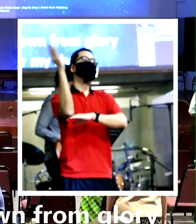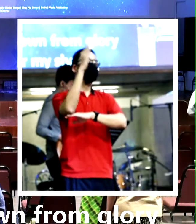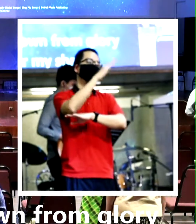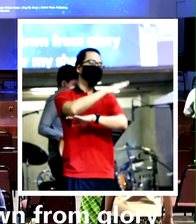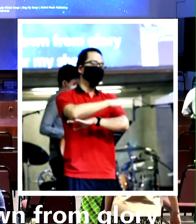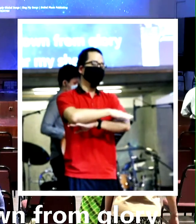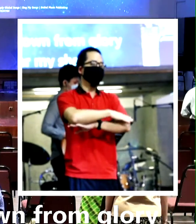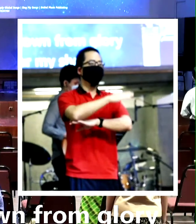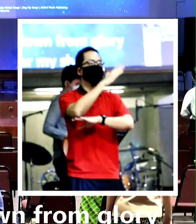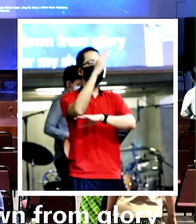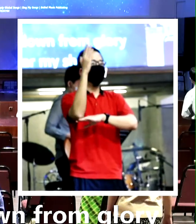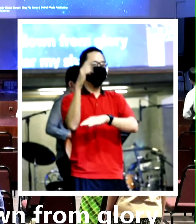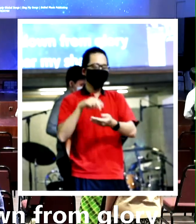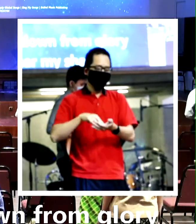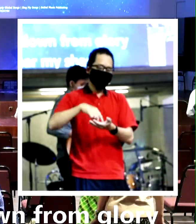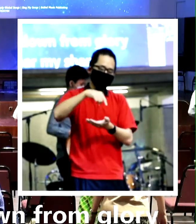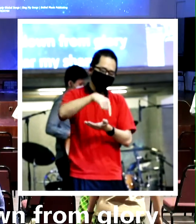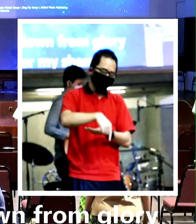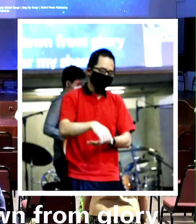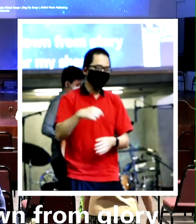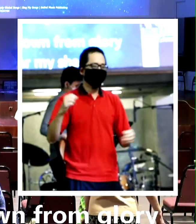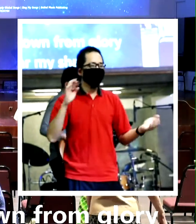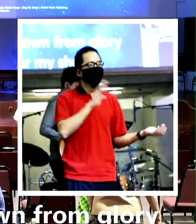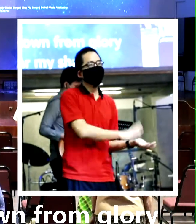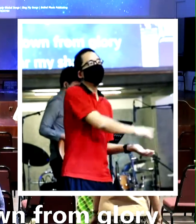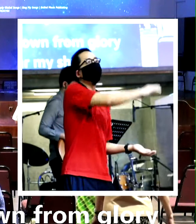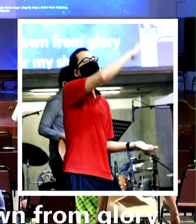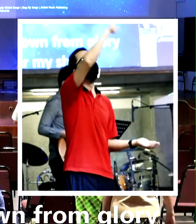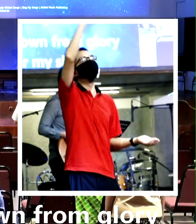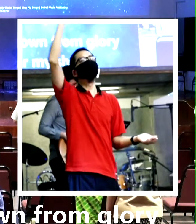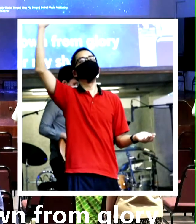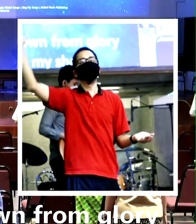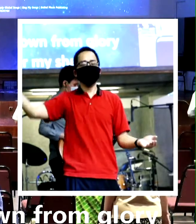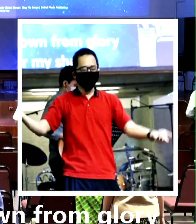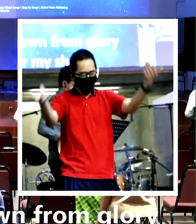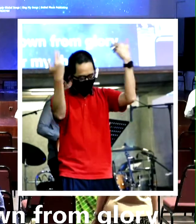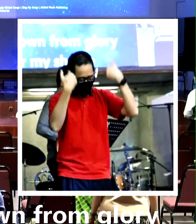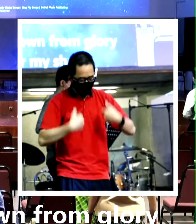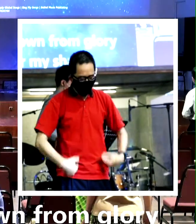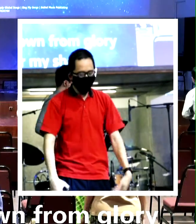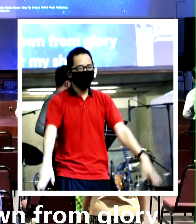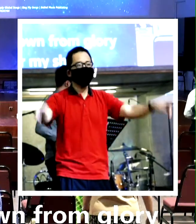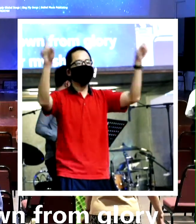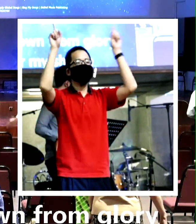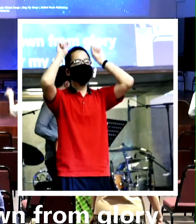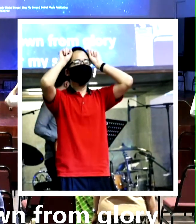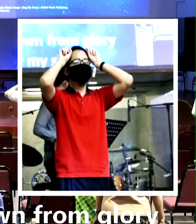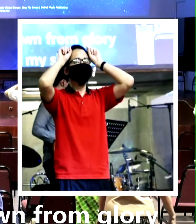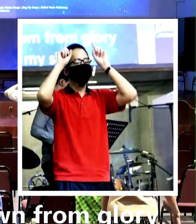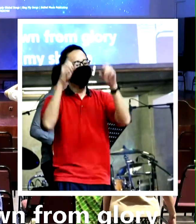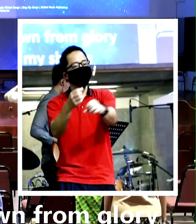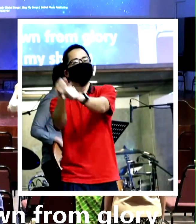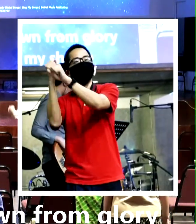of ages stepped down from glory to wear my